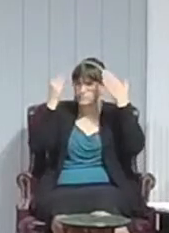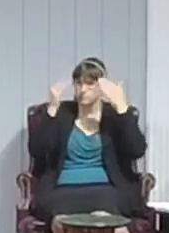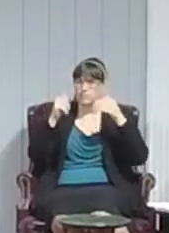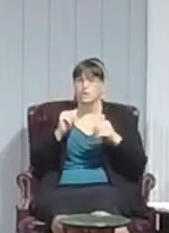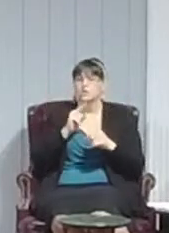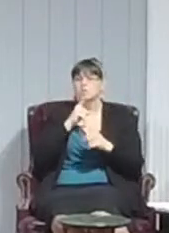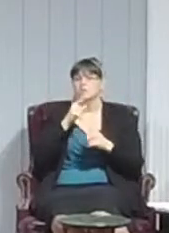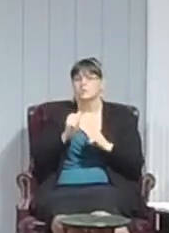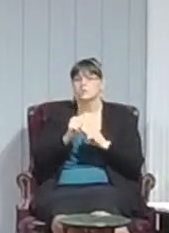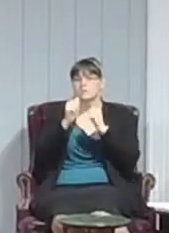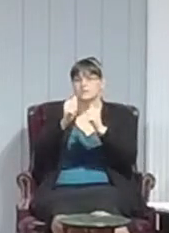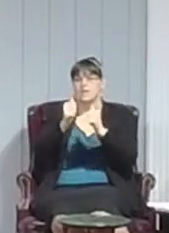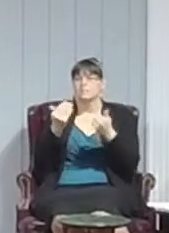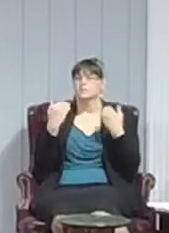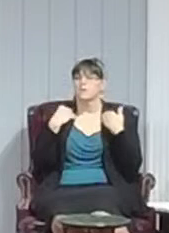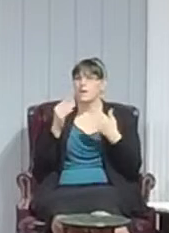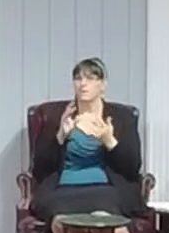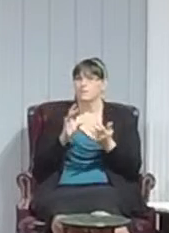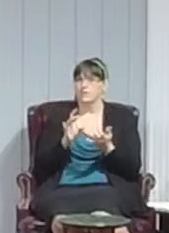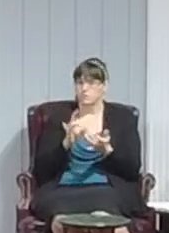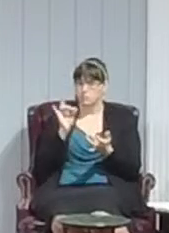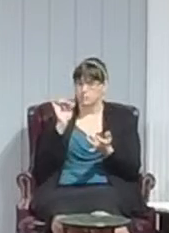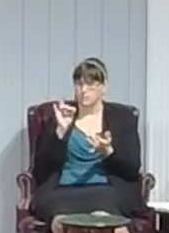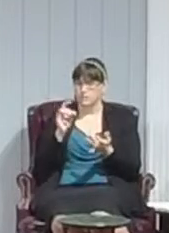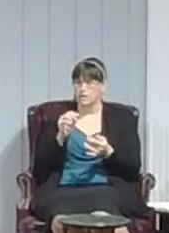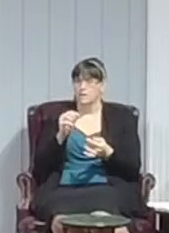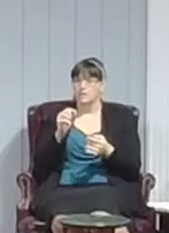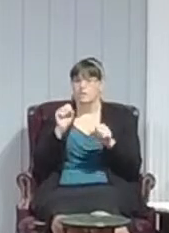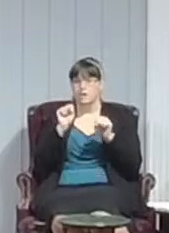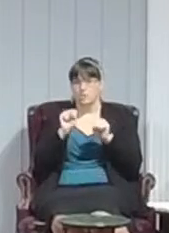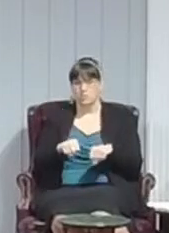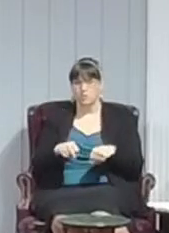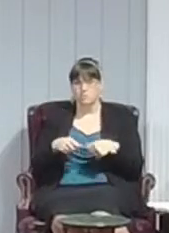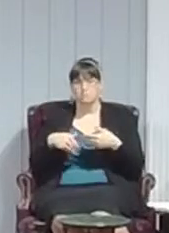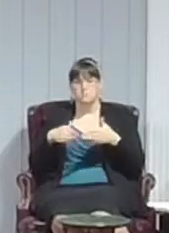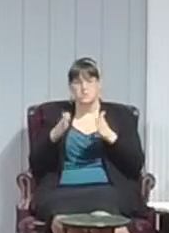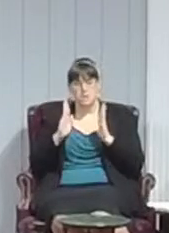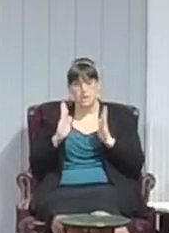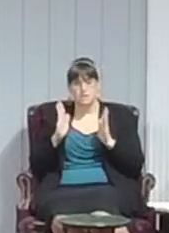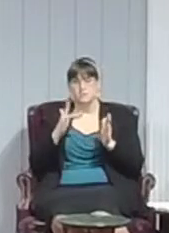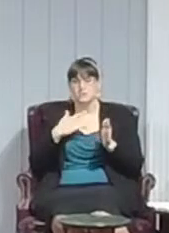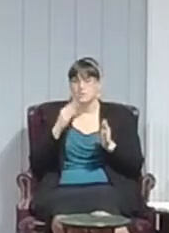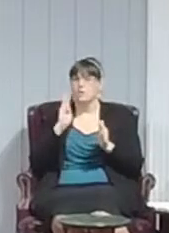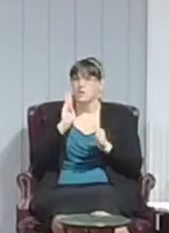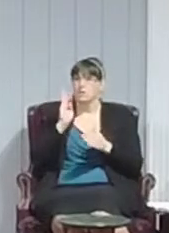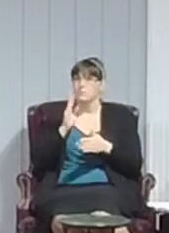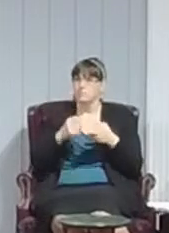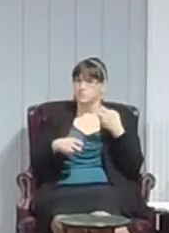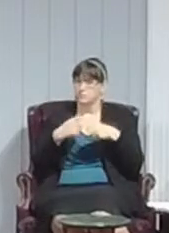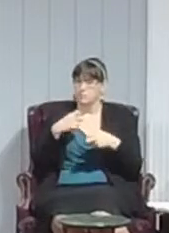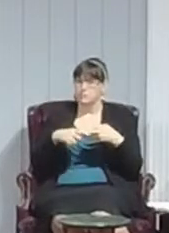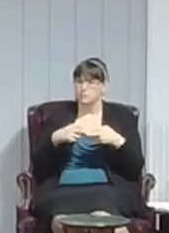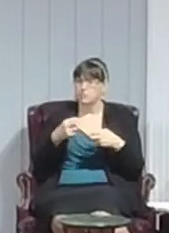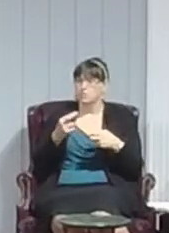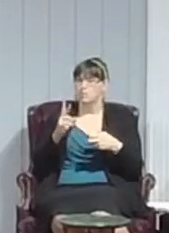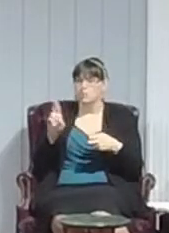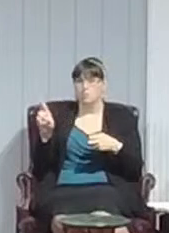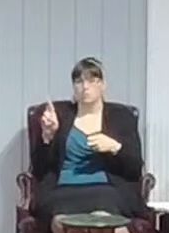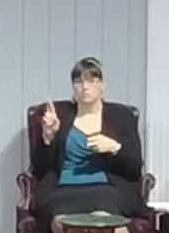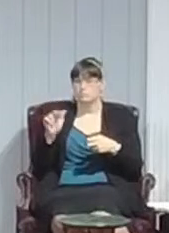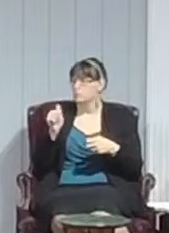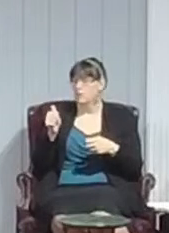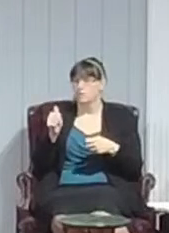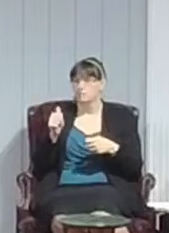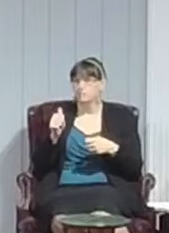here. They could either let their heart be troubled or they could let not their heart be troubled. It was their